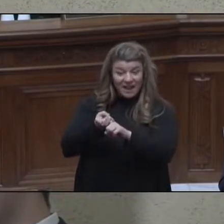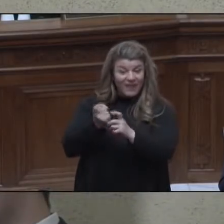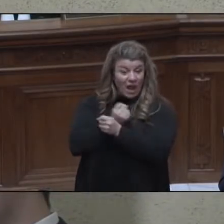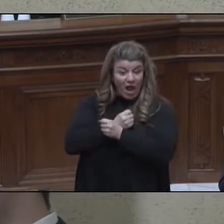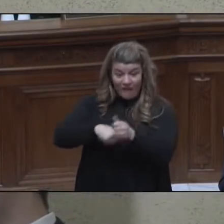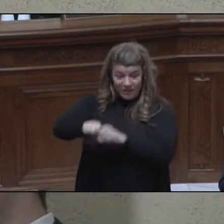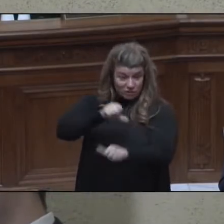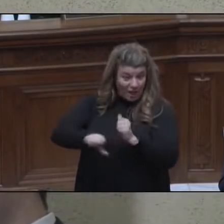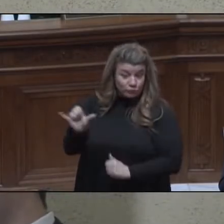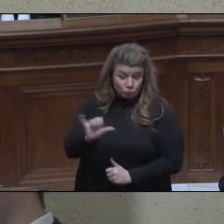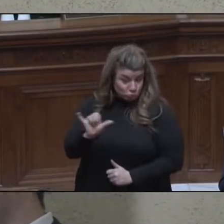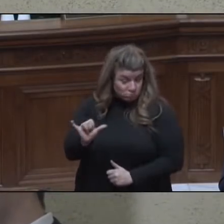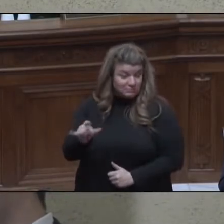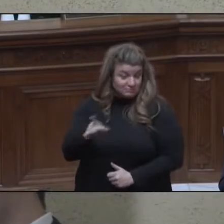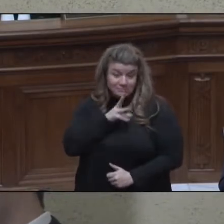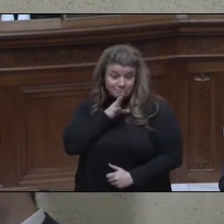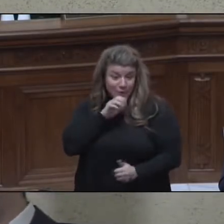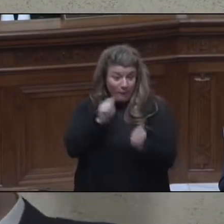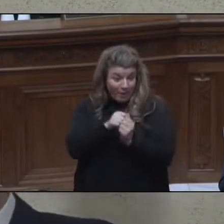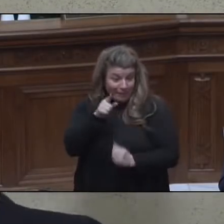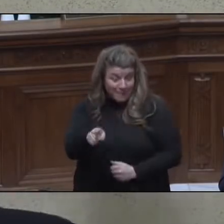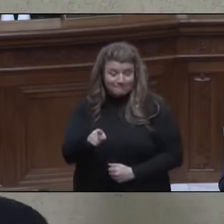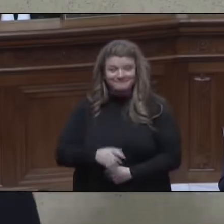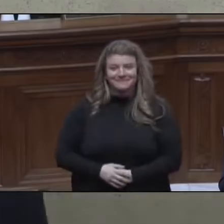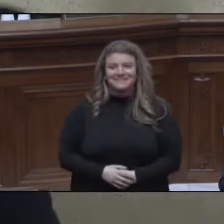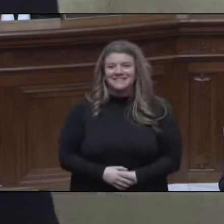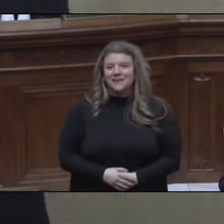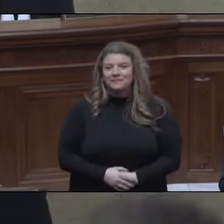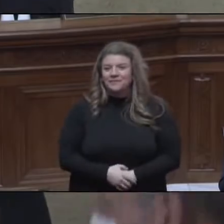too. So where is she?